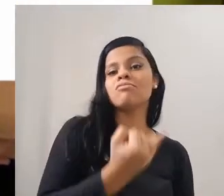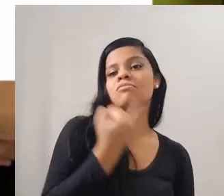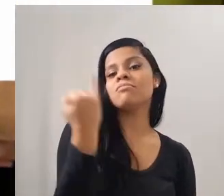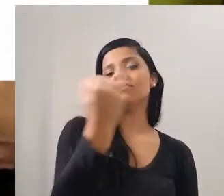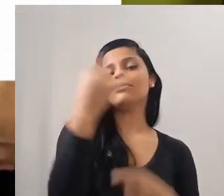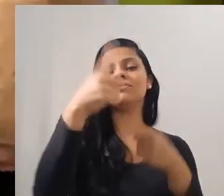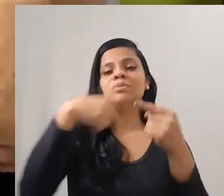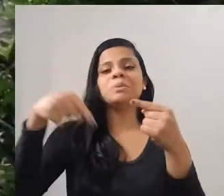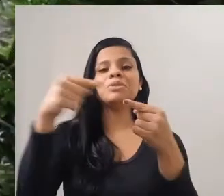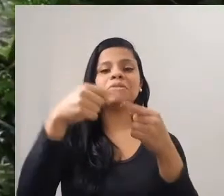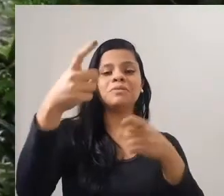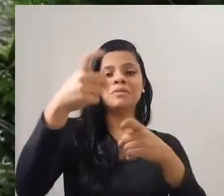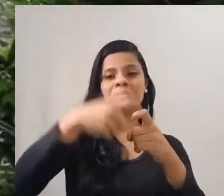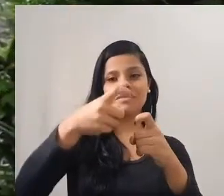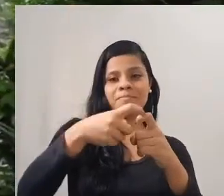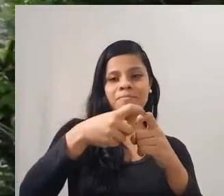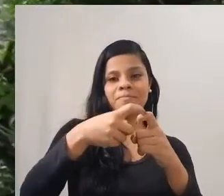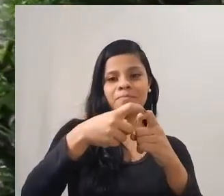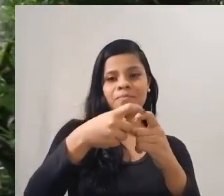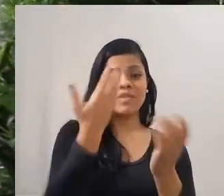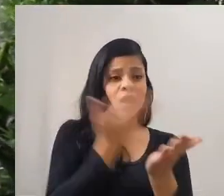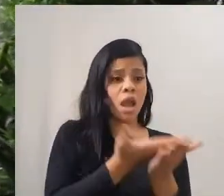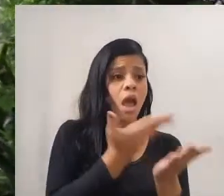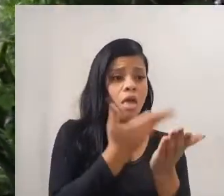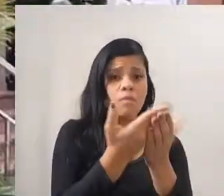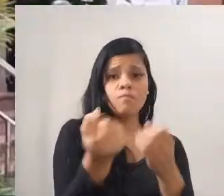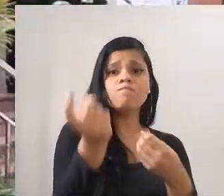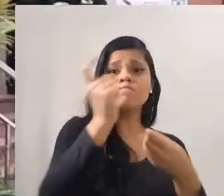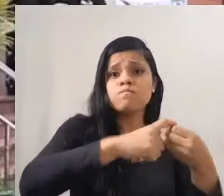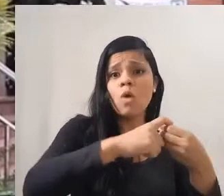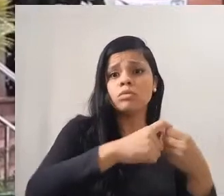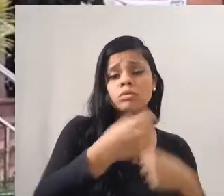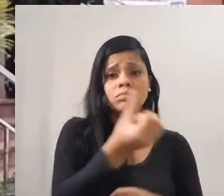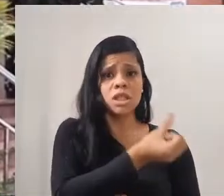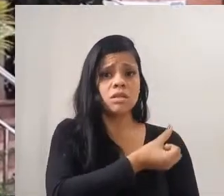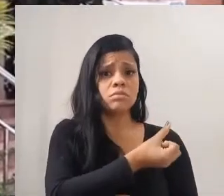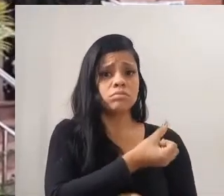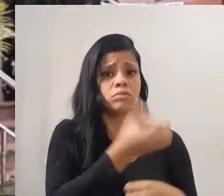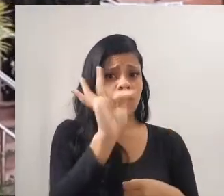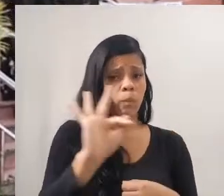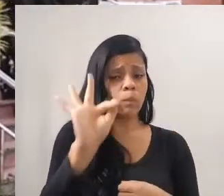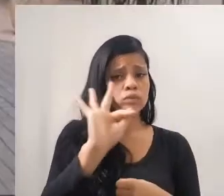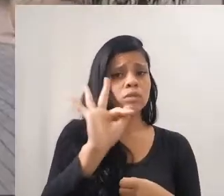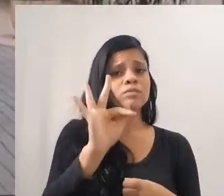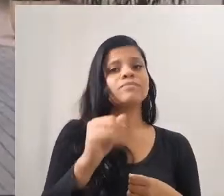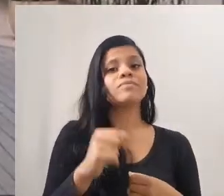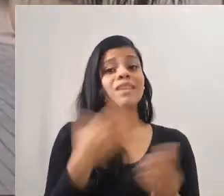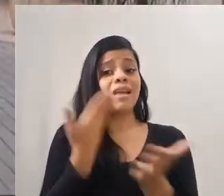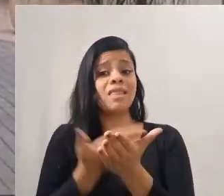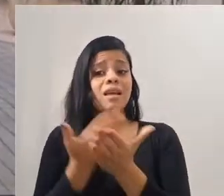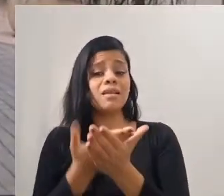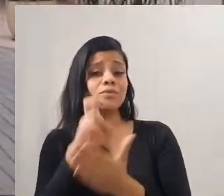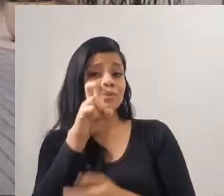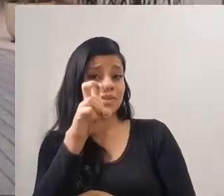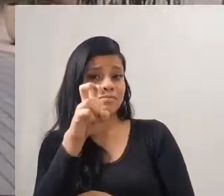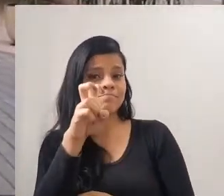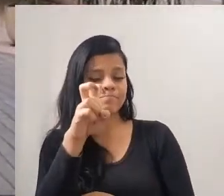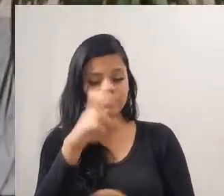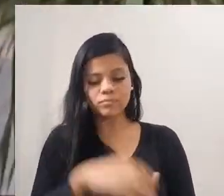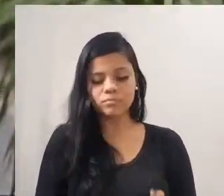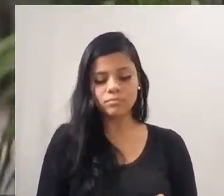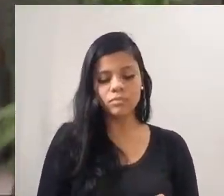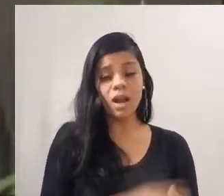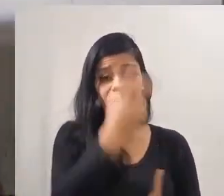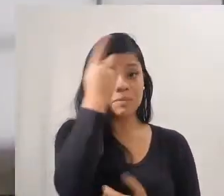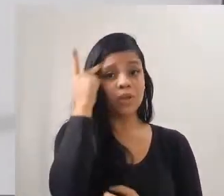construir. A retomada das aulas presenciais para o 6º ano e teóricas à distância para o 5º já são diferentes por causa desse legado.